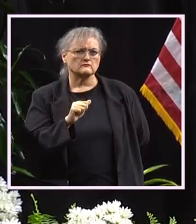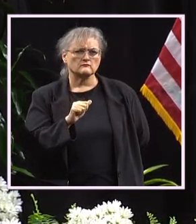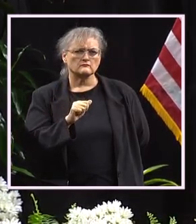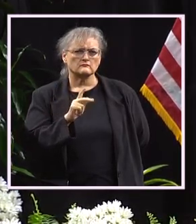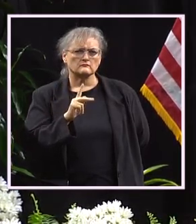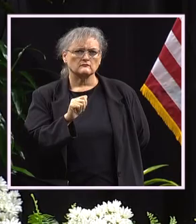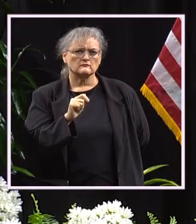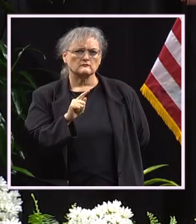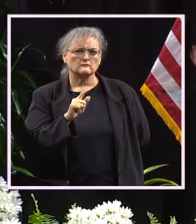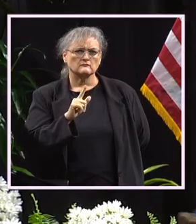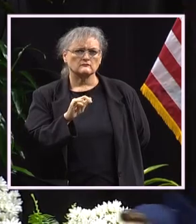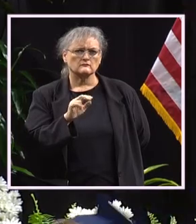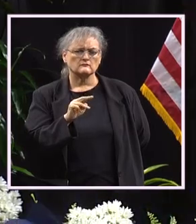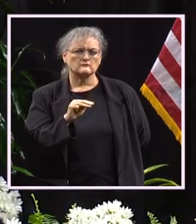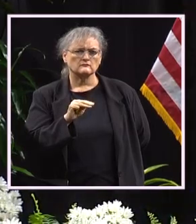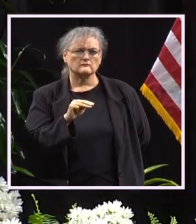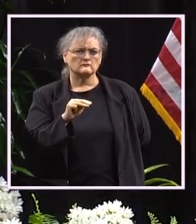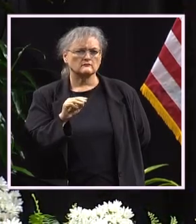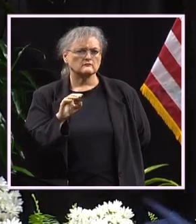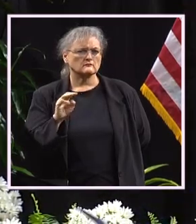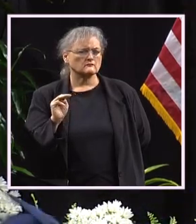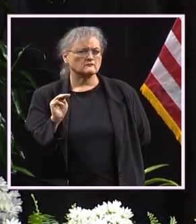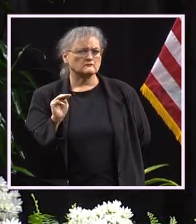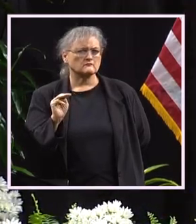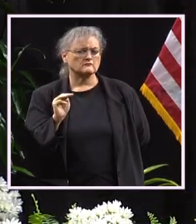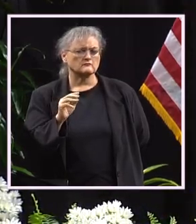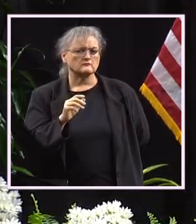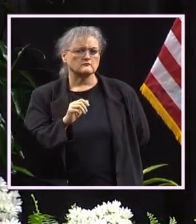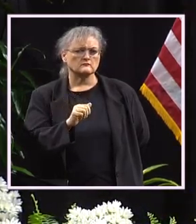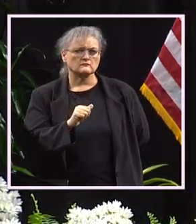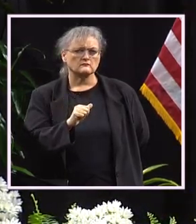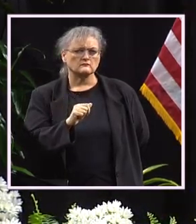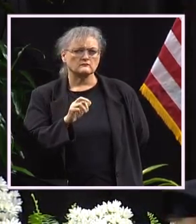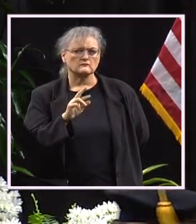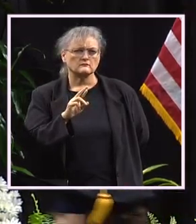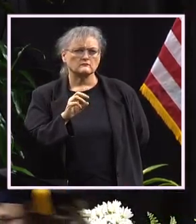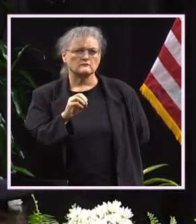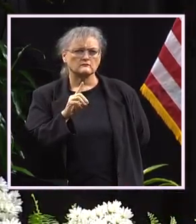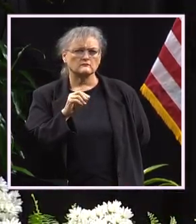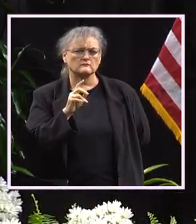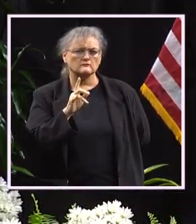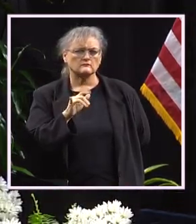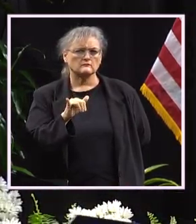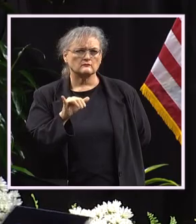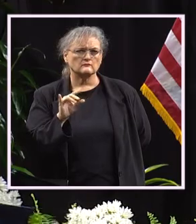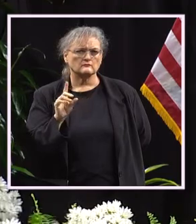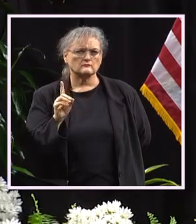Caitlin M. Veselowski. Rodney F. Dominguez III.